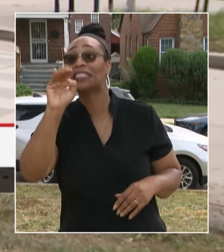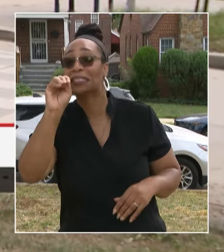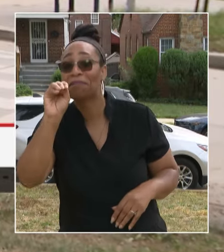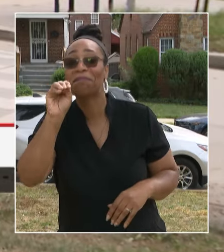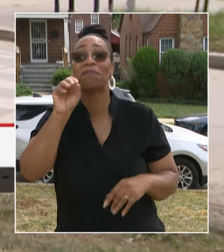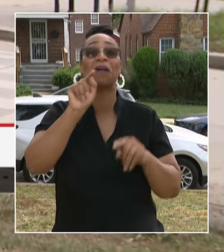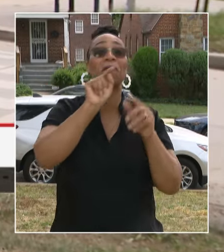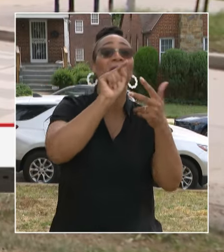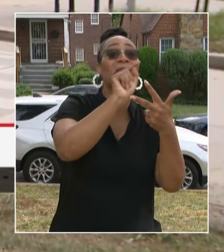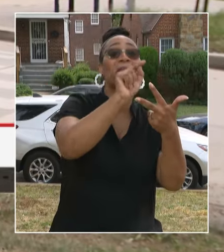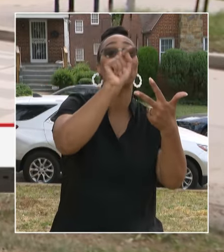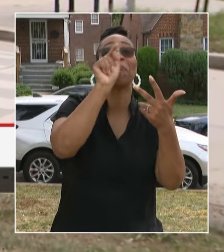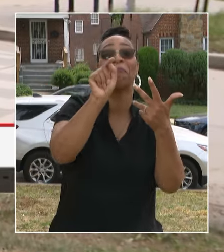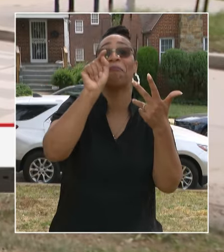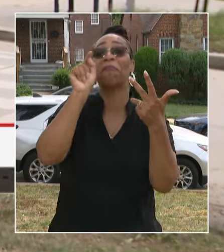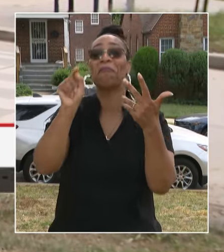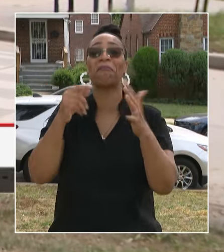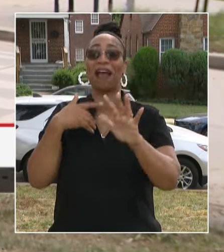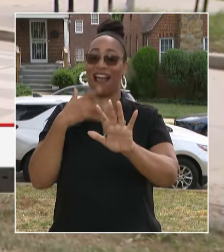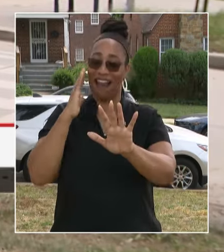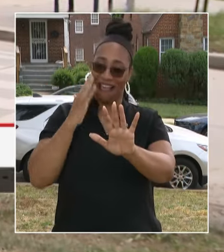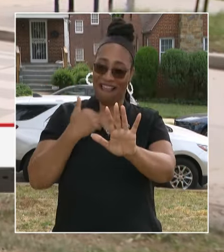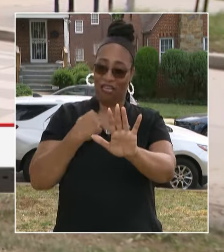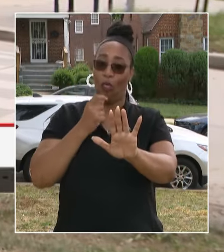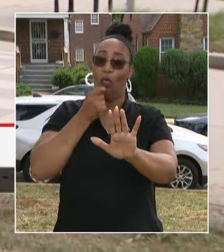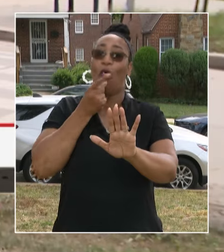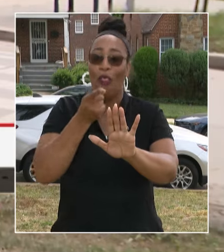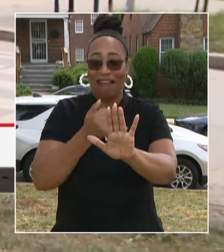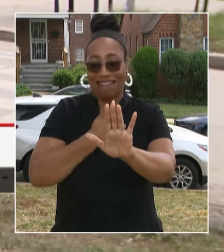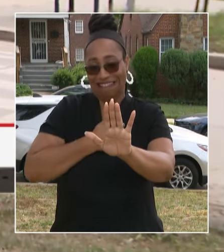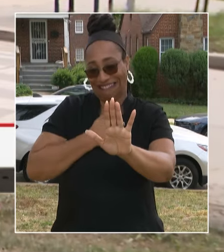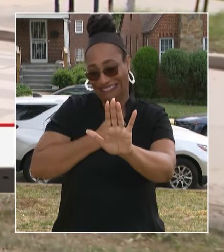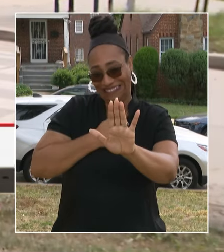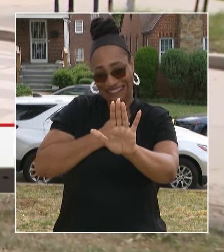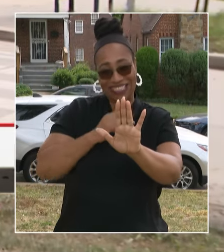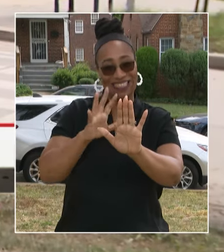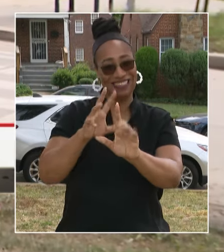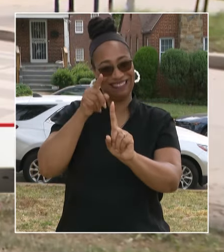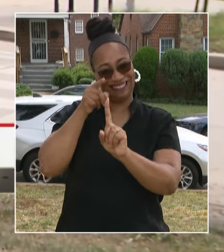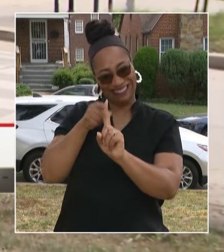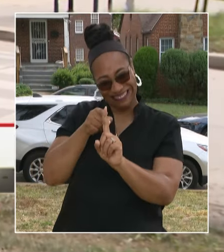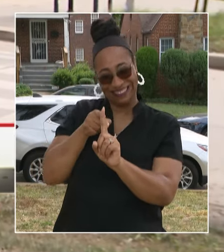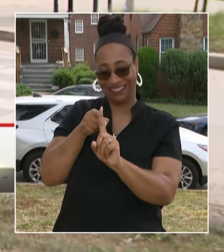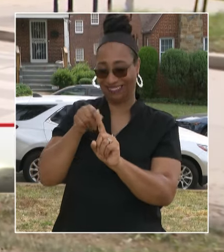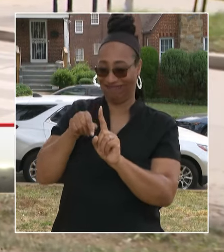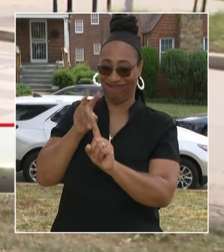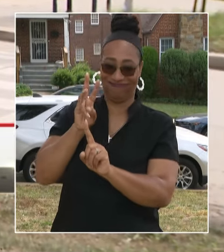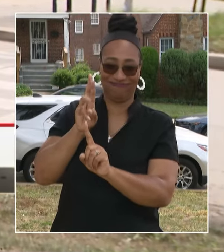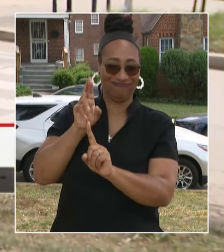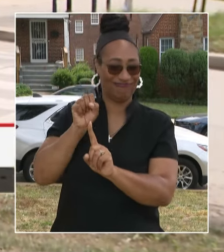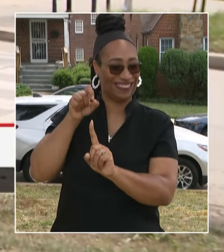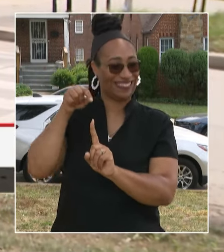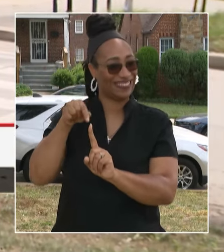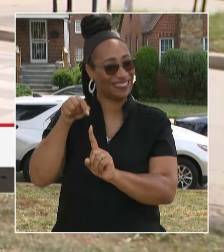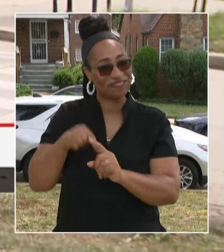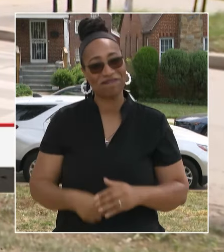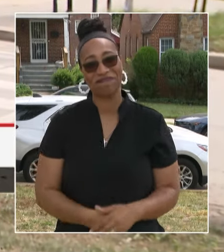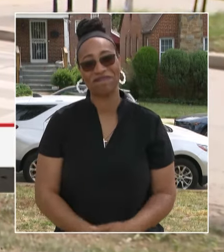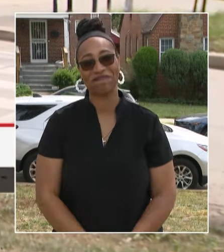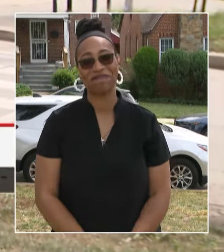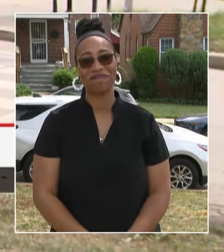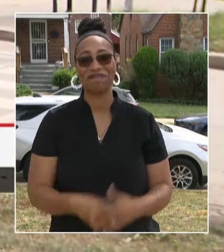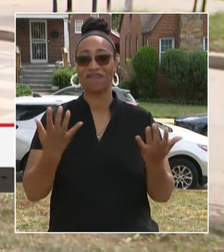to acknowledge and thank members of my team who are here that played a significant role in putting today's program